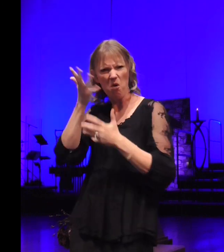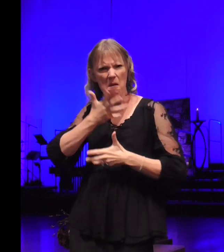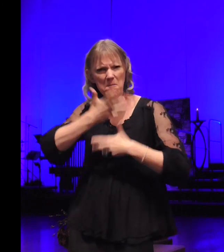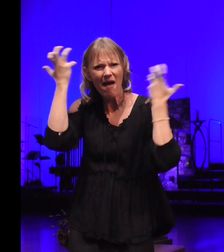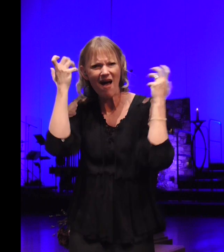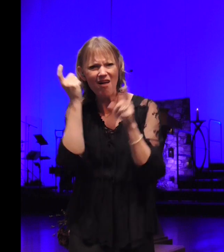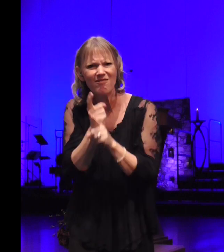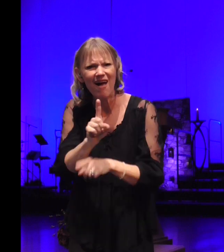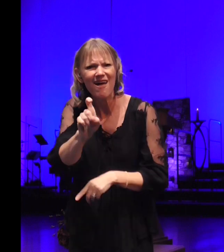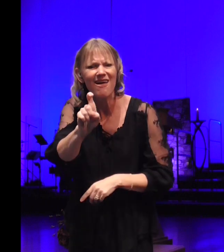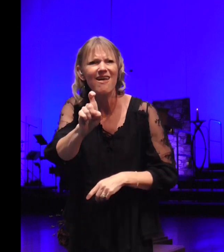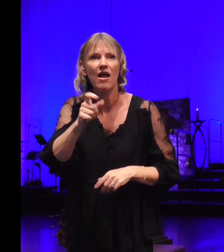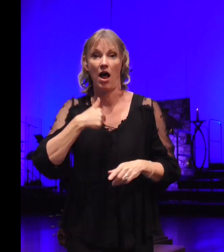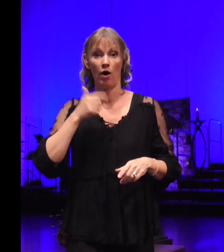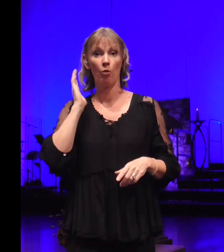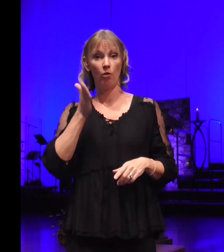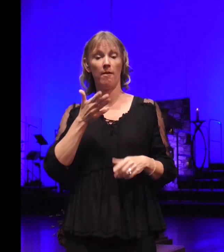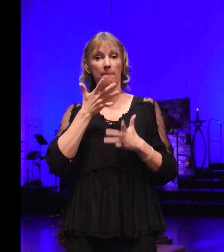be.